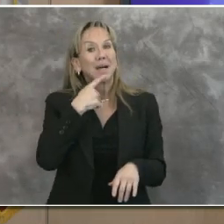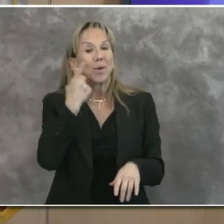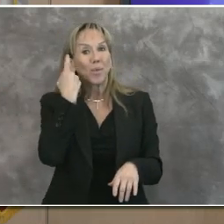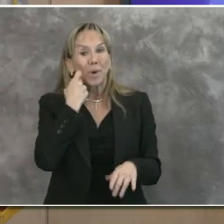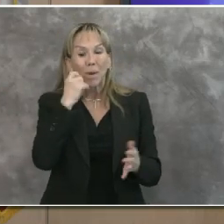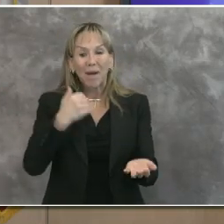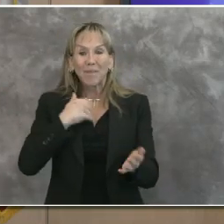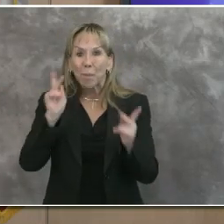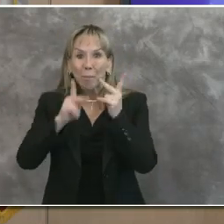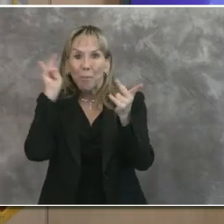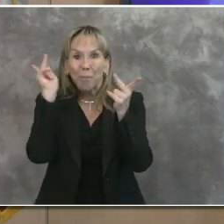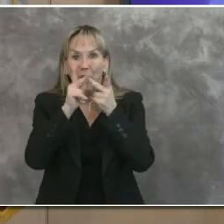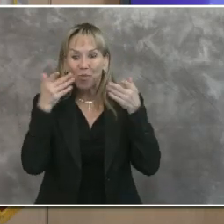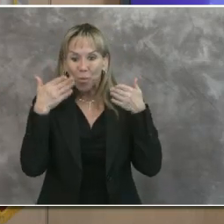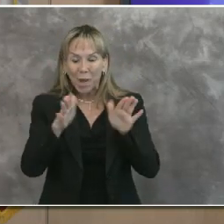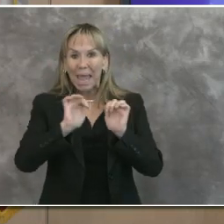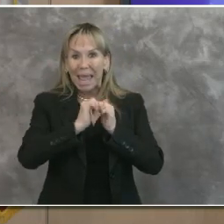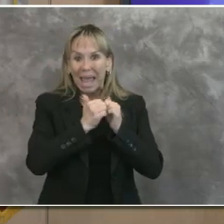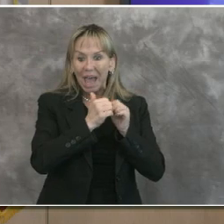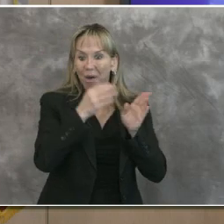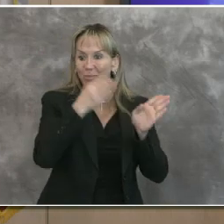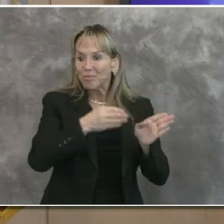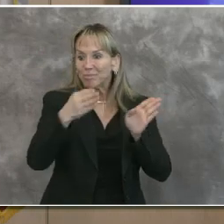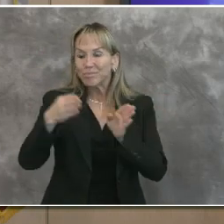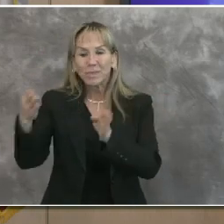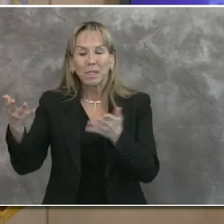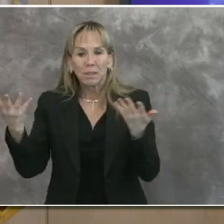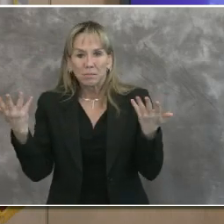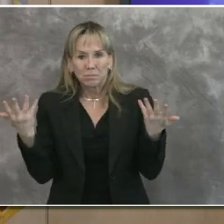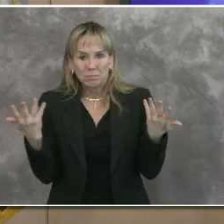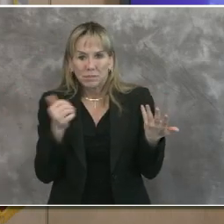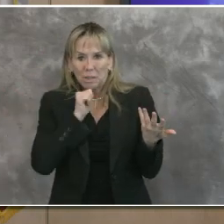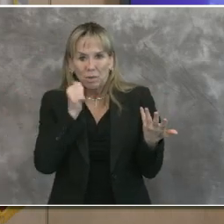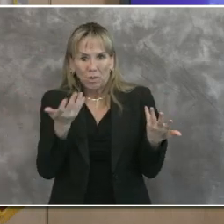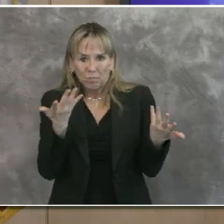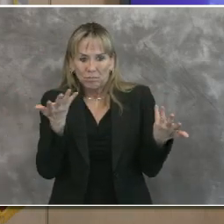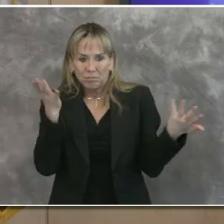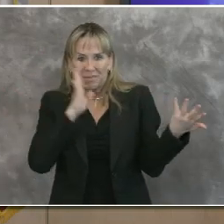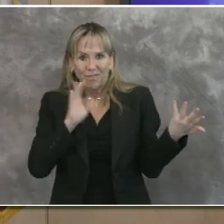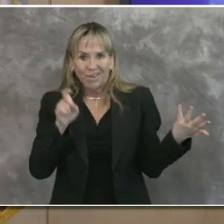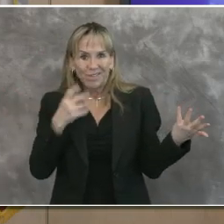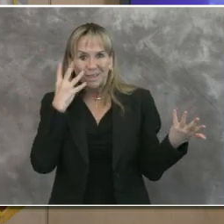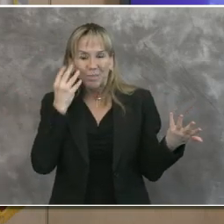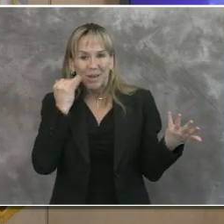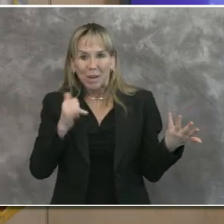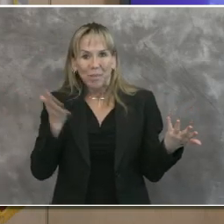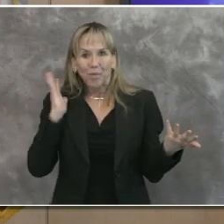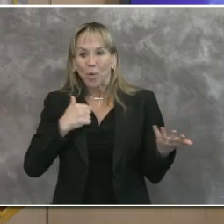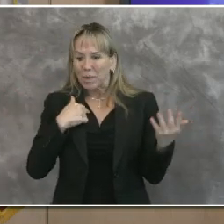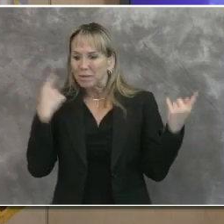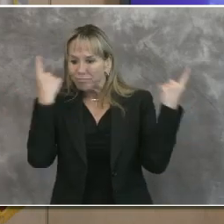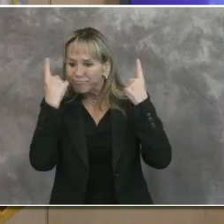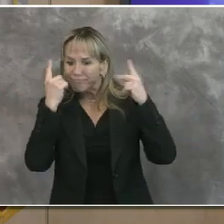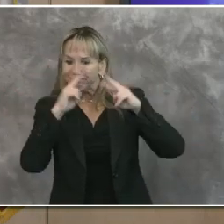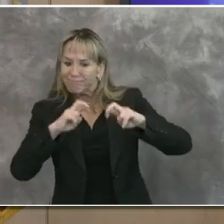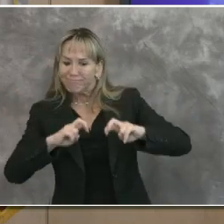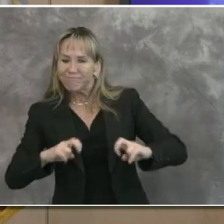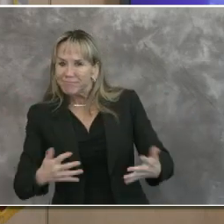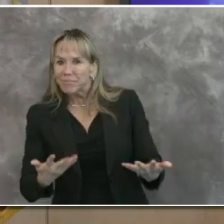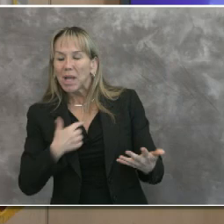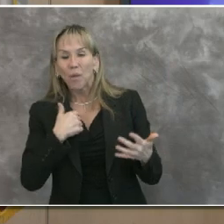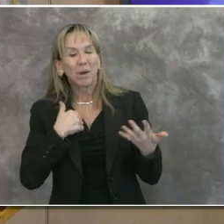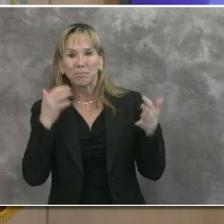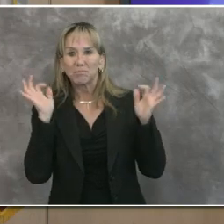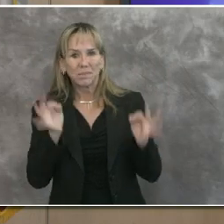perfect way to do a lot of these types of things that we're trying to do. There is intentional thought behind what we're doing, and I think that we are definitely